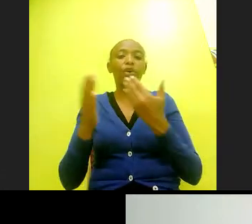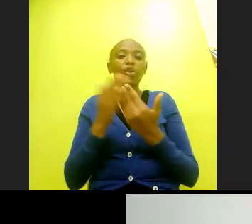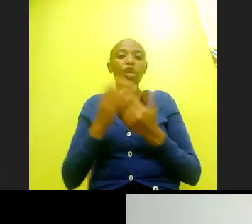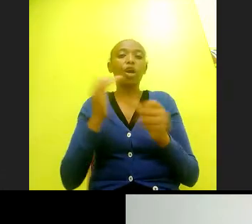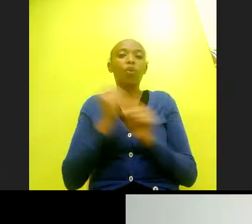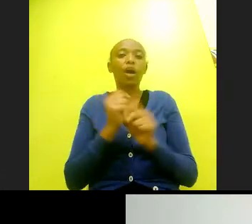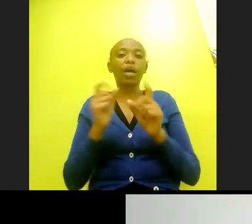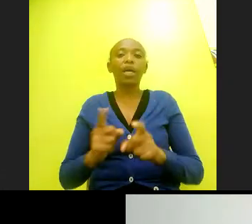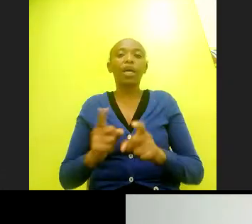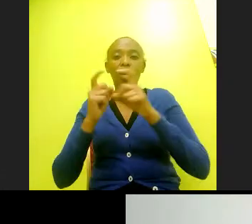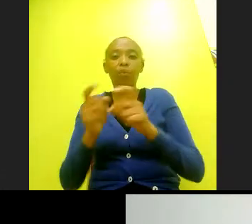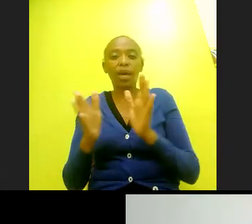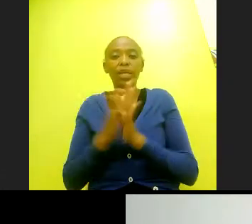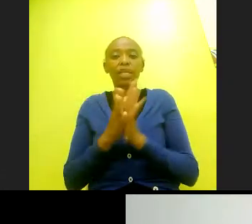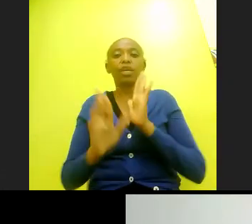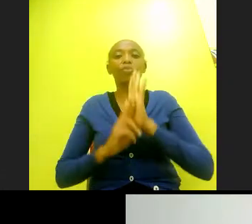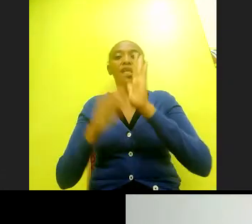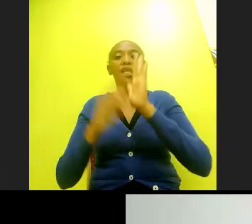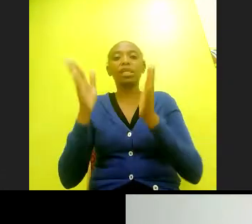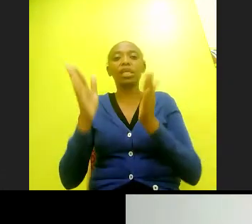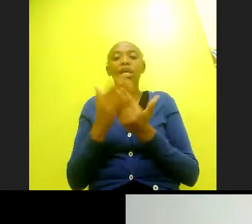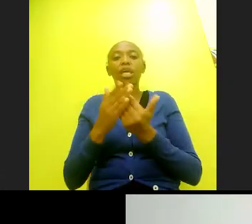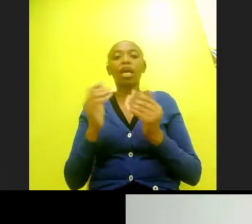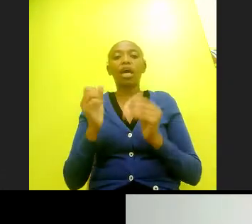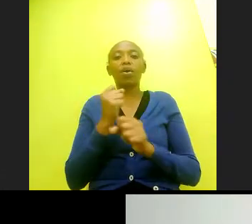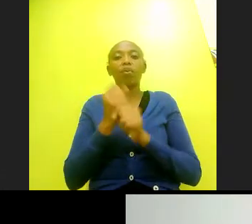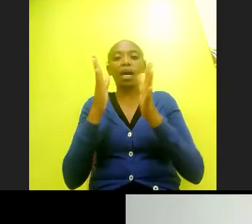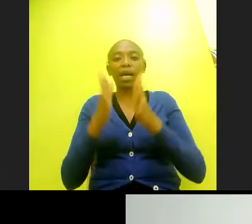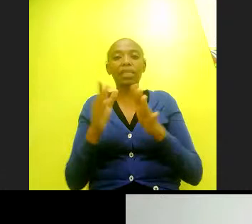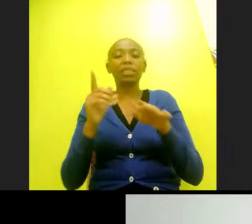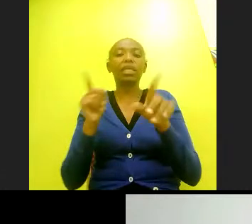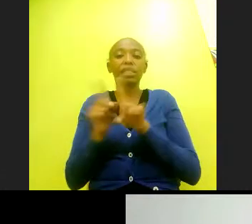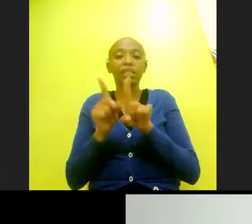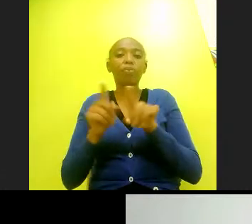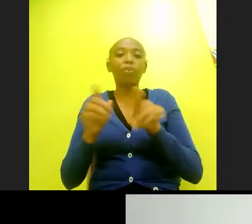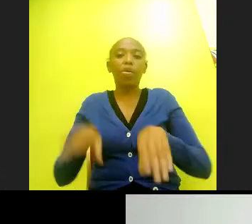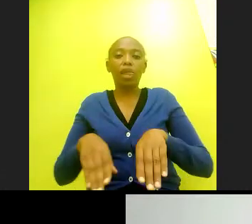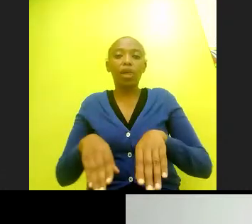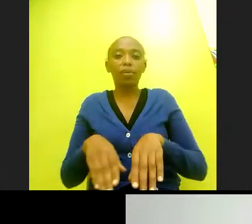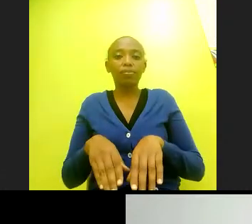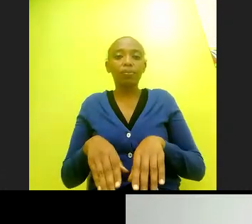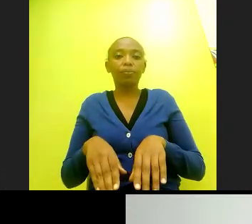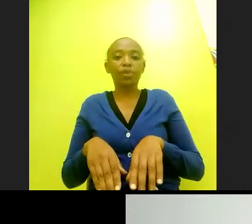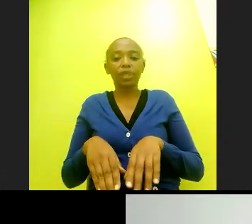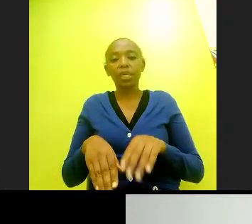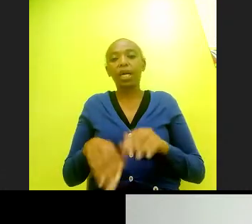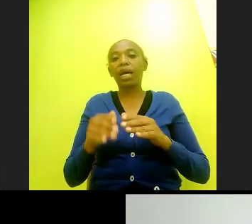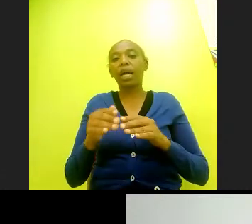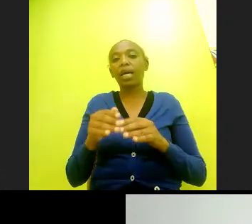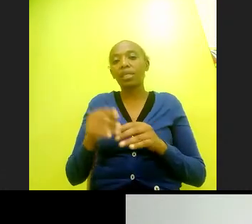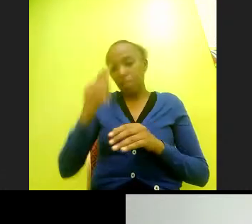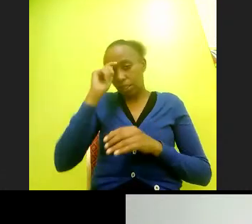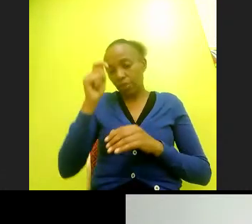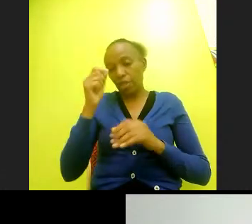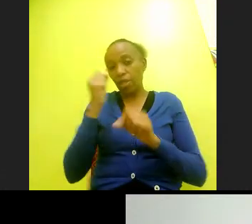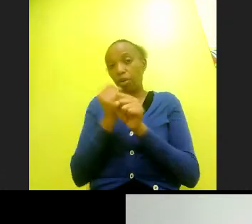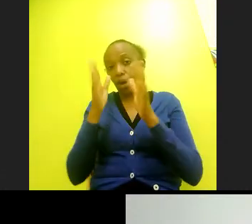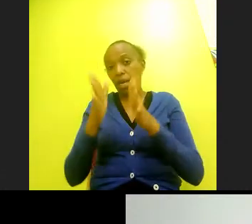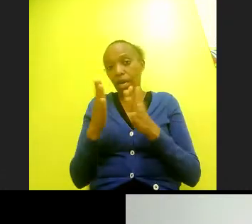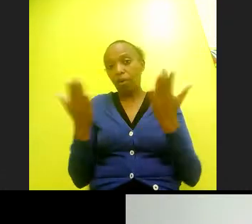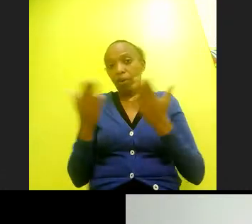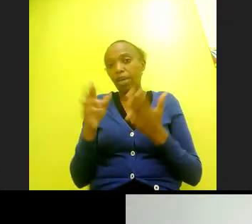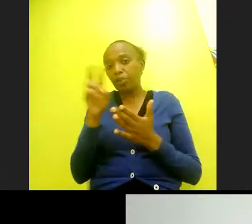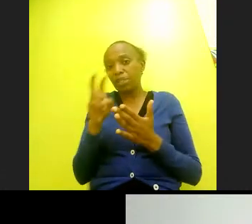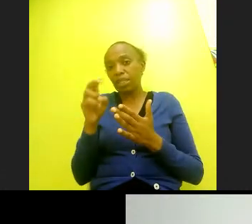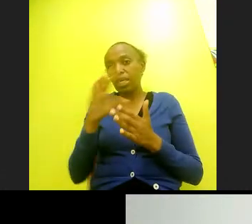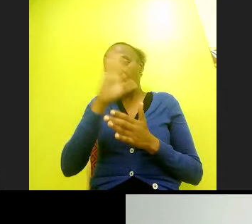and represent care workers while guaranteeing their labor rights. How do you see this Africa Care Economy